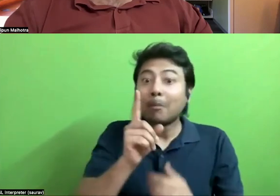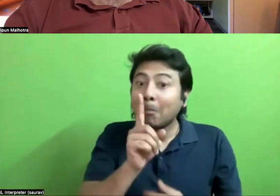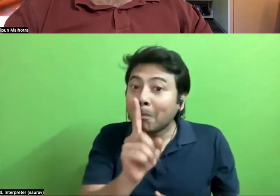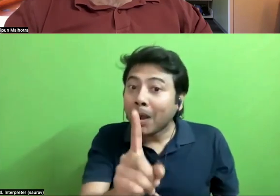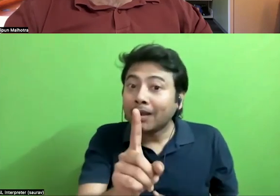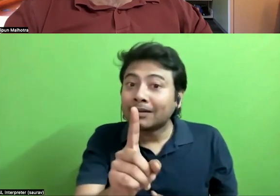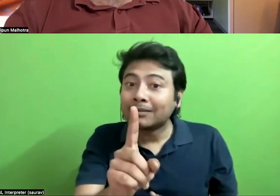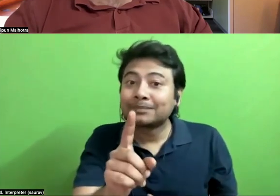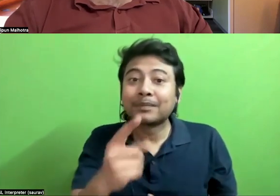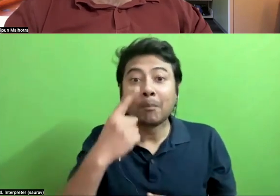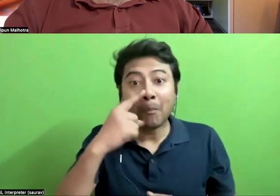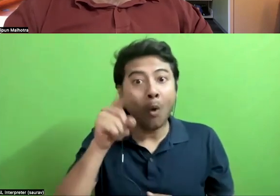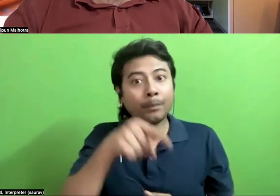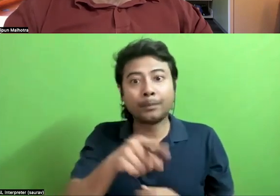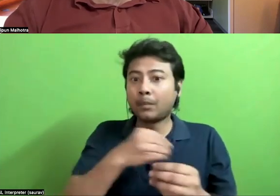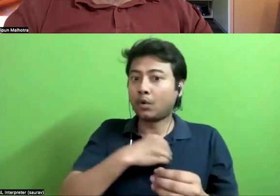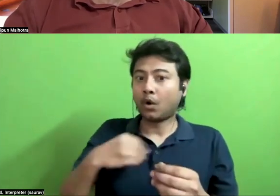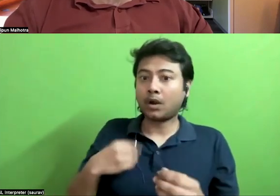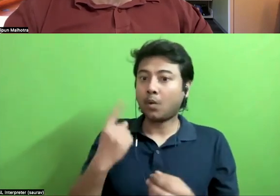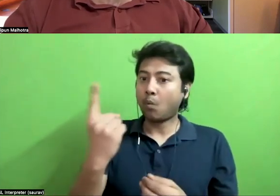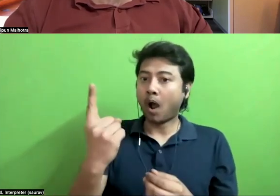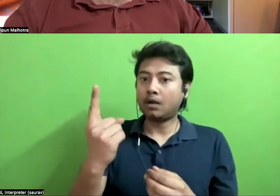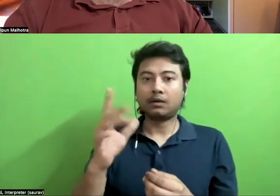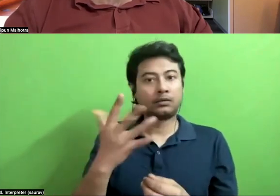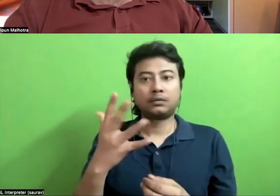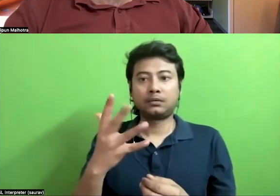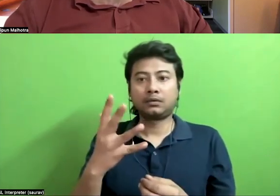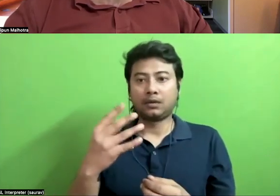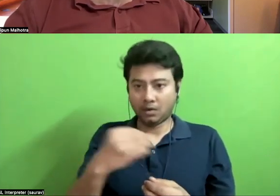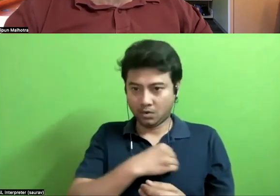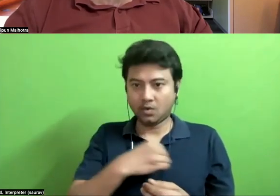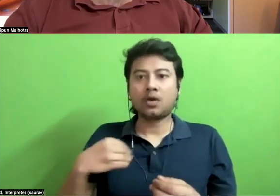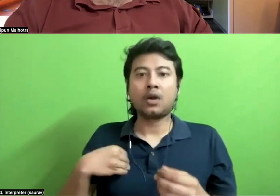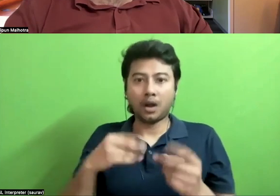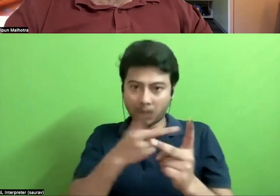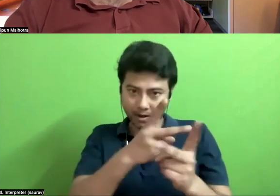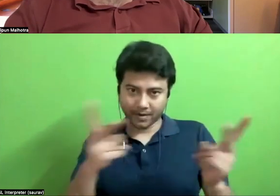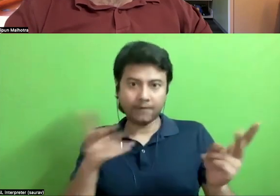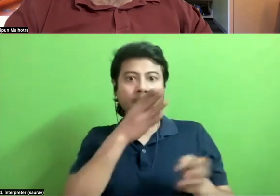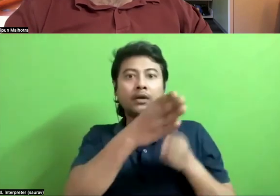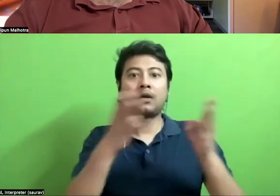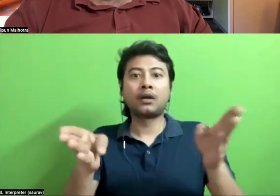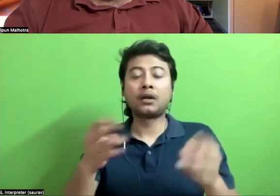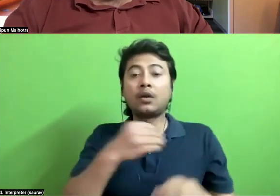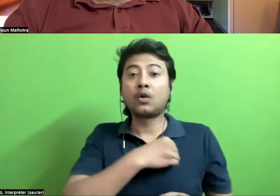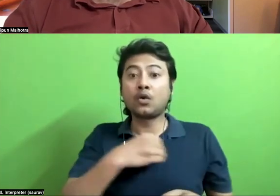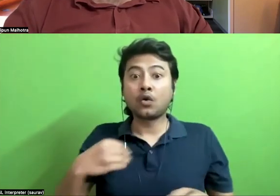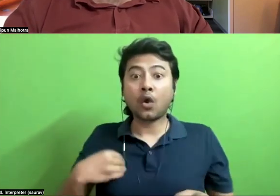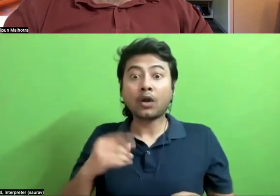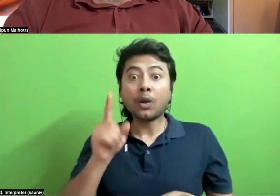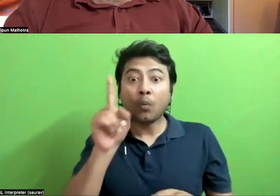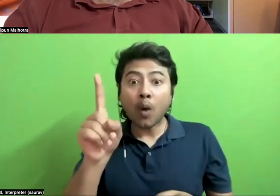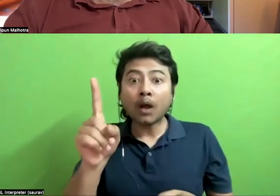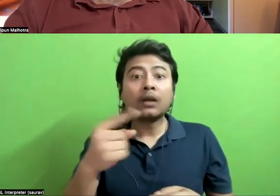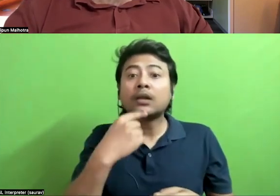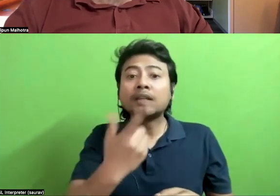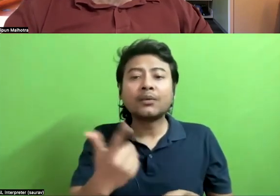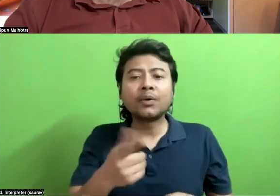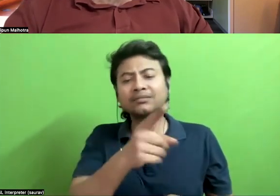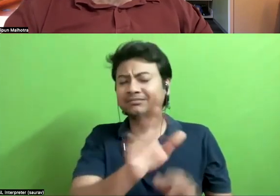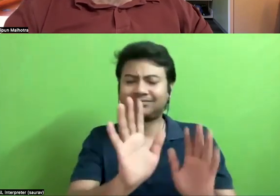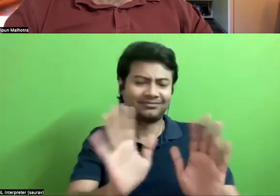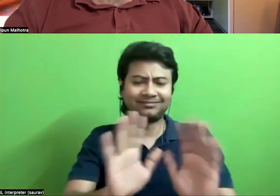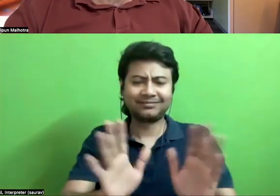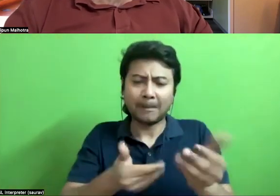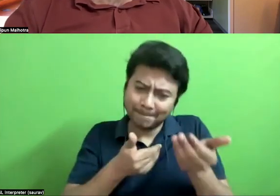dozens of doctors that she went to, there was one who actually told her that Nipun is never going to deprive you of the joys of parenthood. And I think that